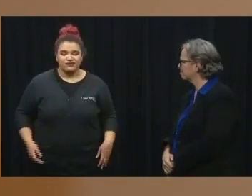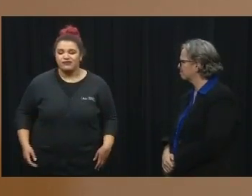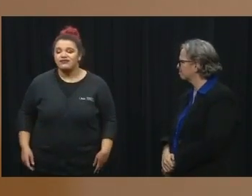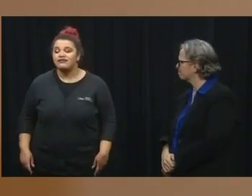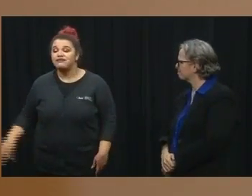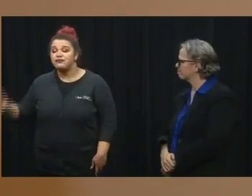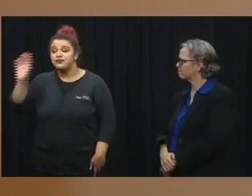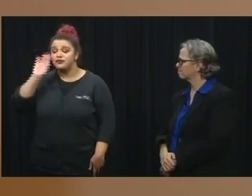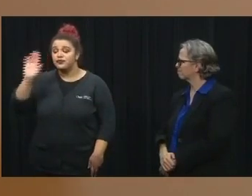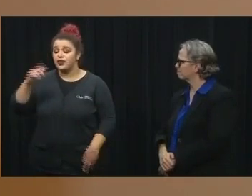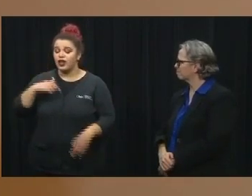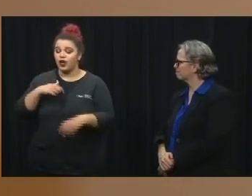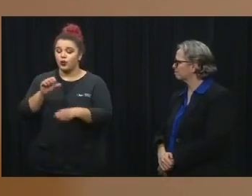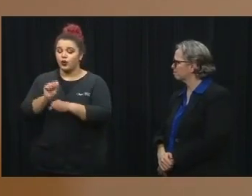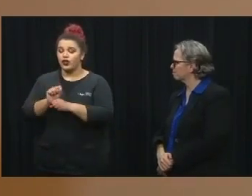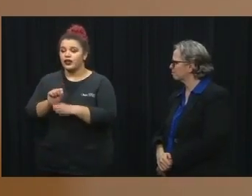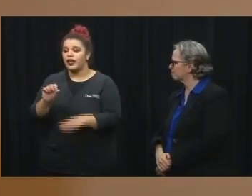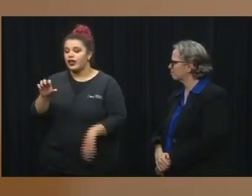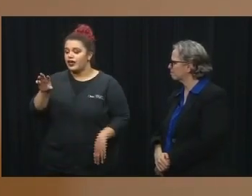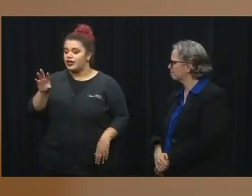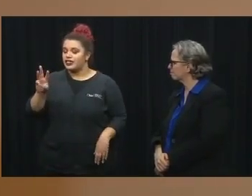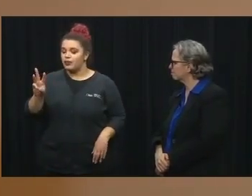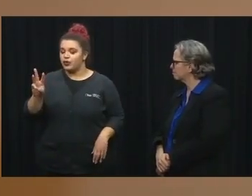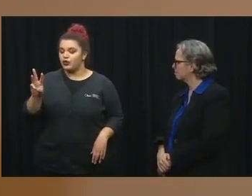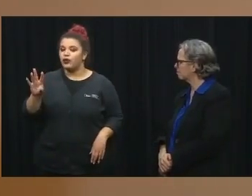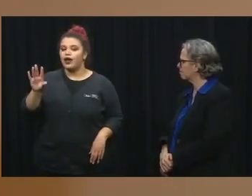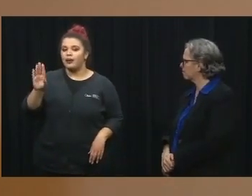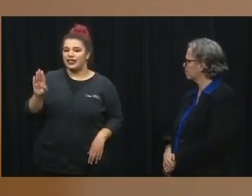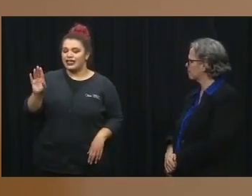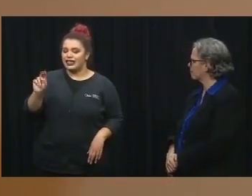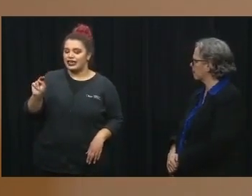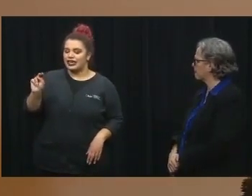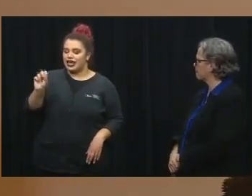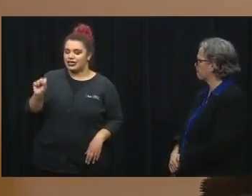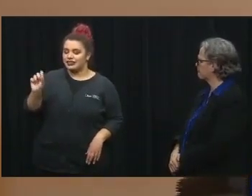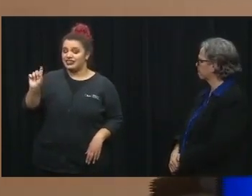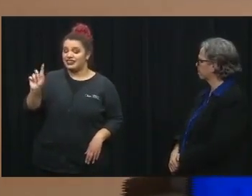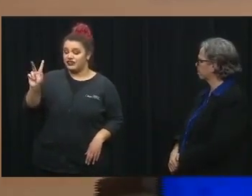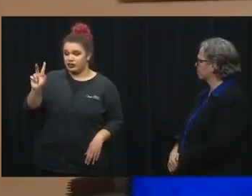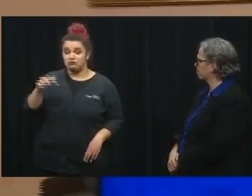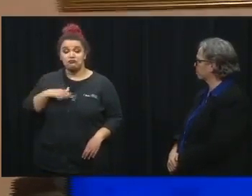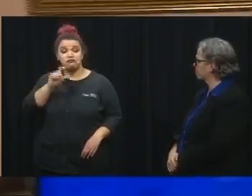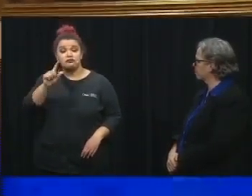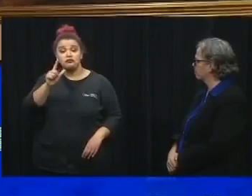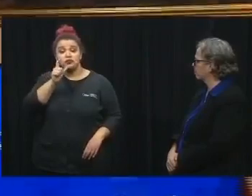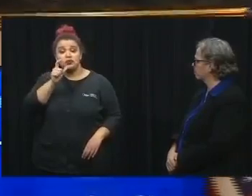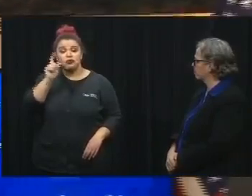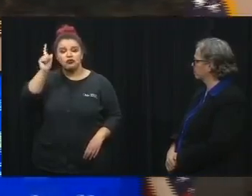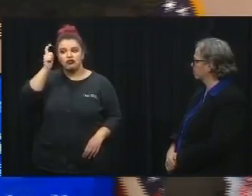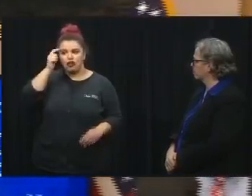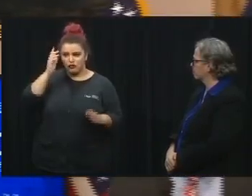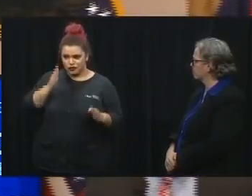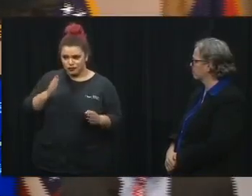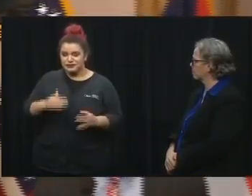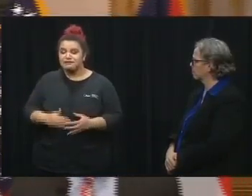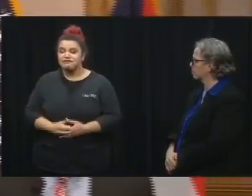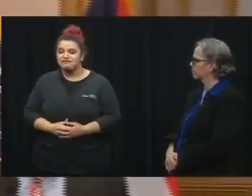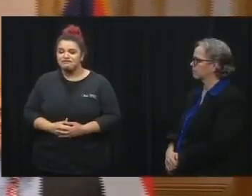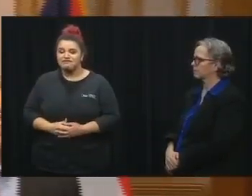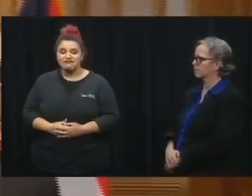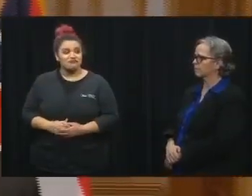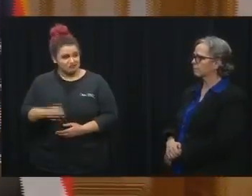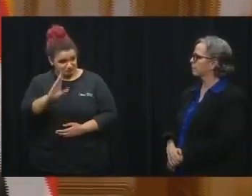Kevin Landers, WBNS 10 TV. My question is for Governor Mike DeWine. Kevin? Hello,